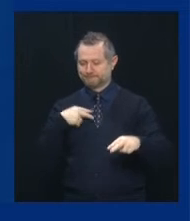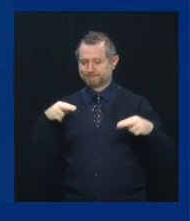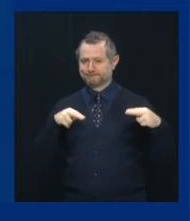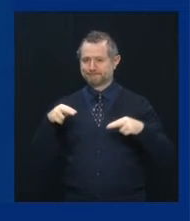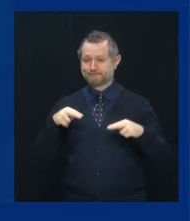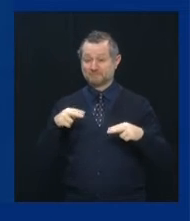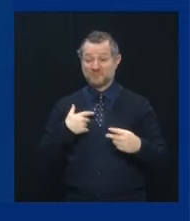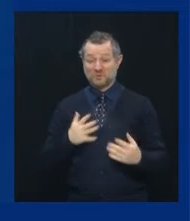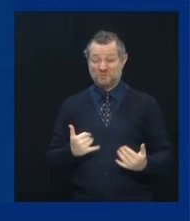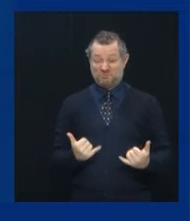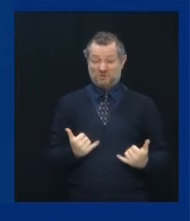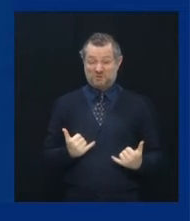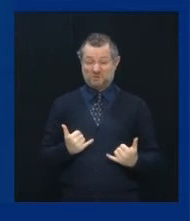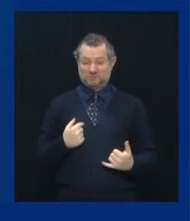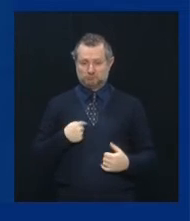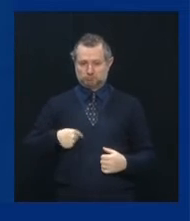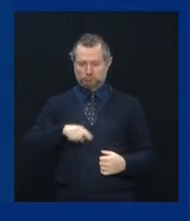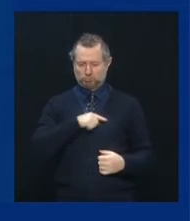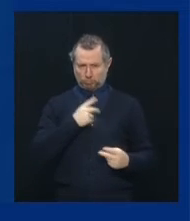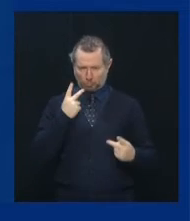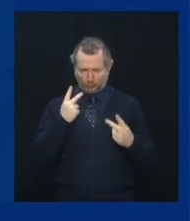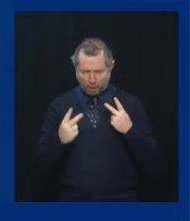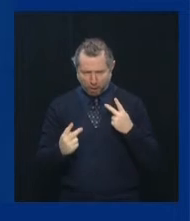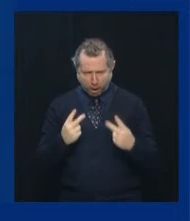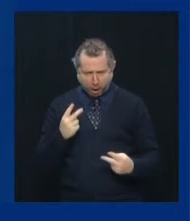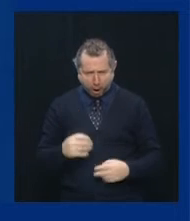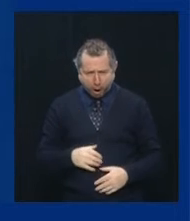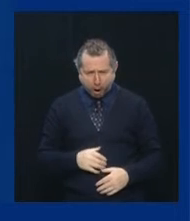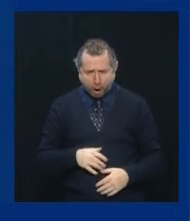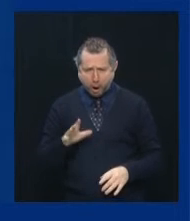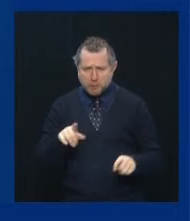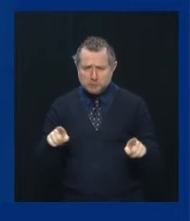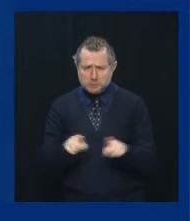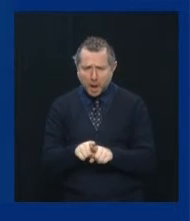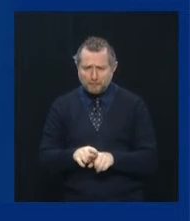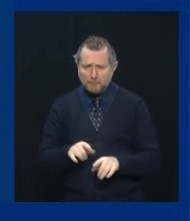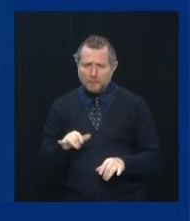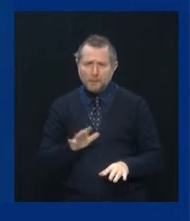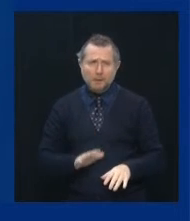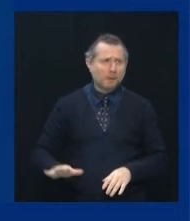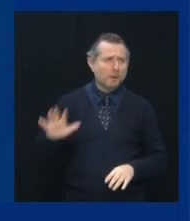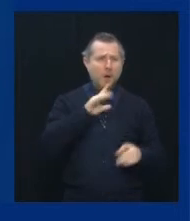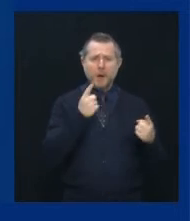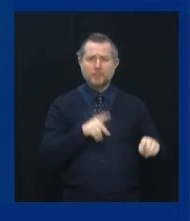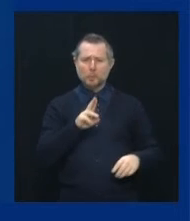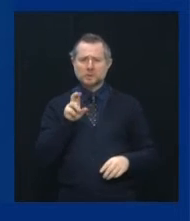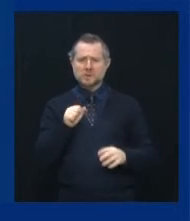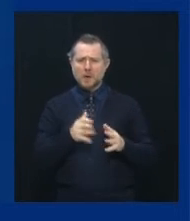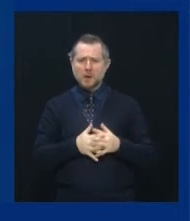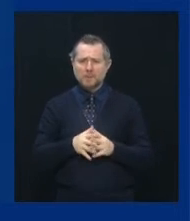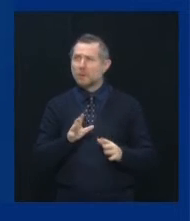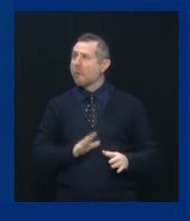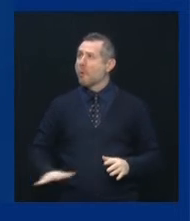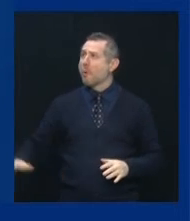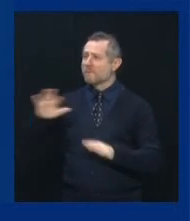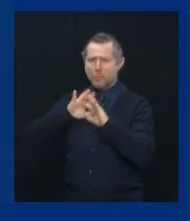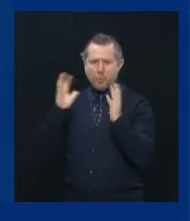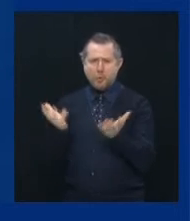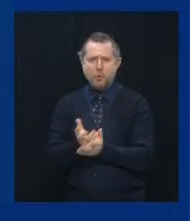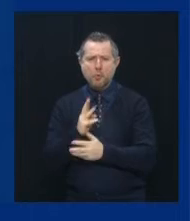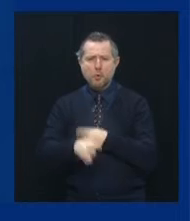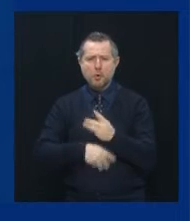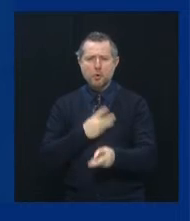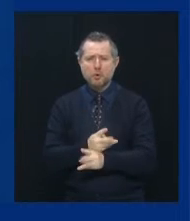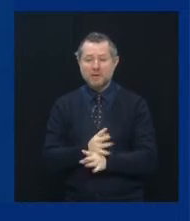seeing this situation develop all across the nation, all across the globe. You overwhelm the hospitals, people die. That's